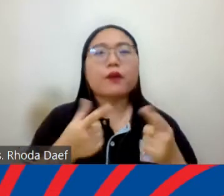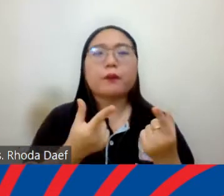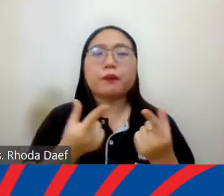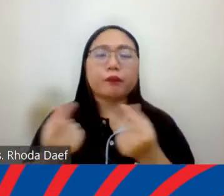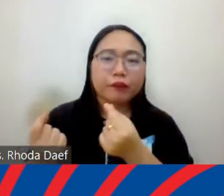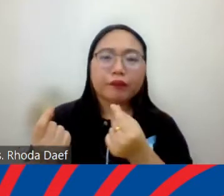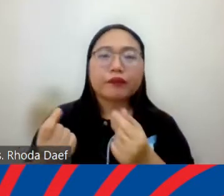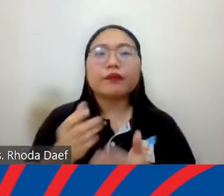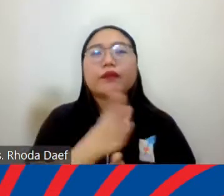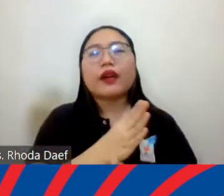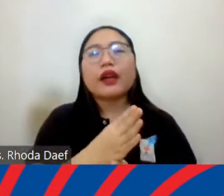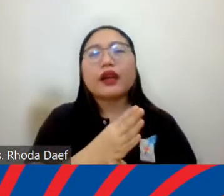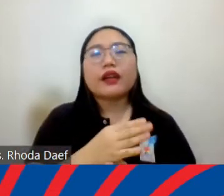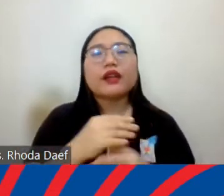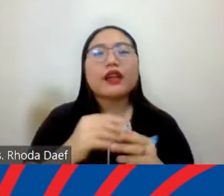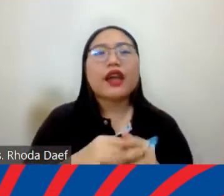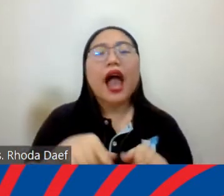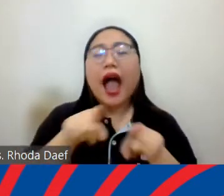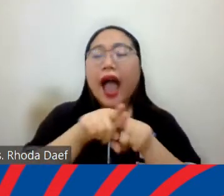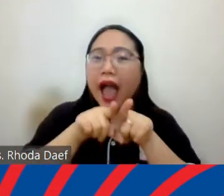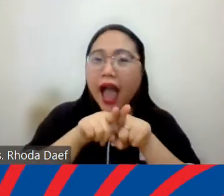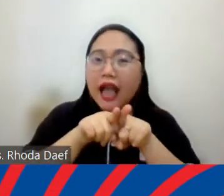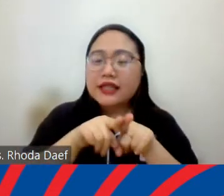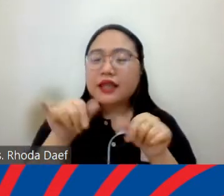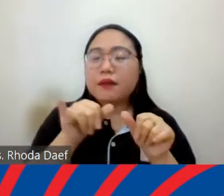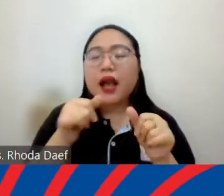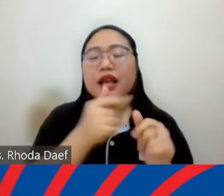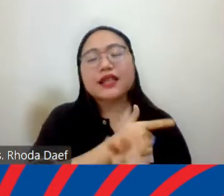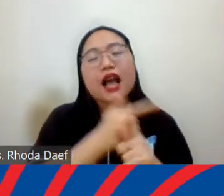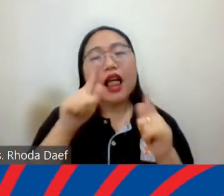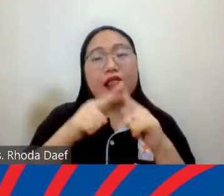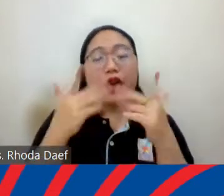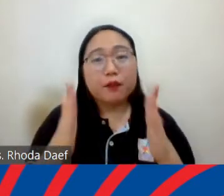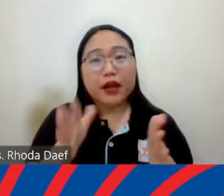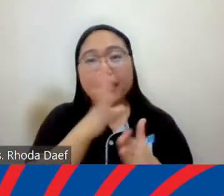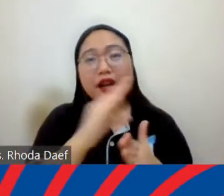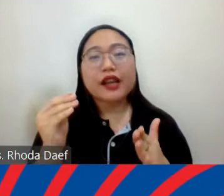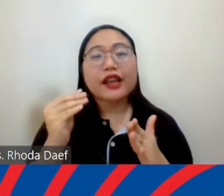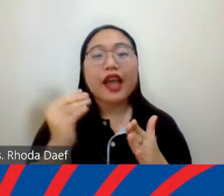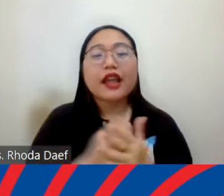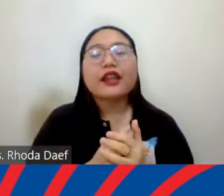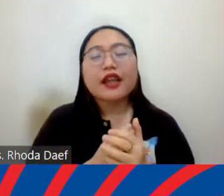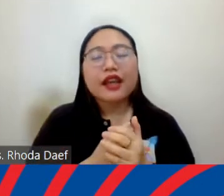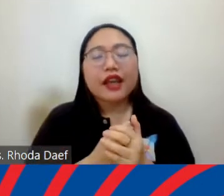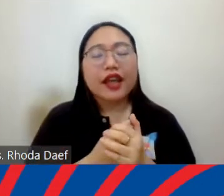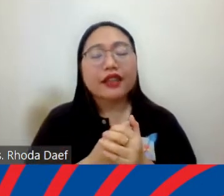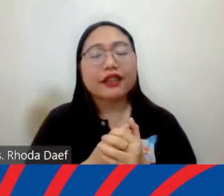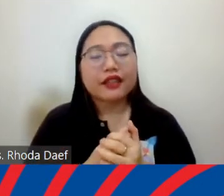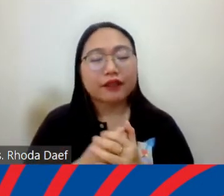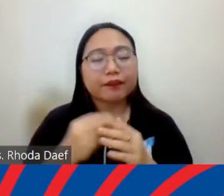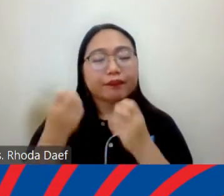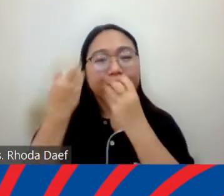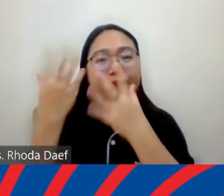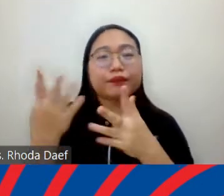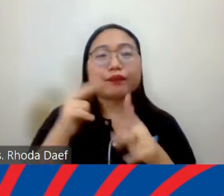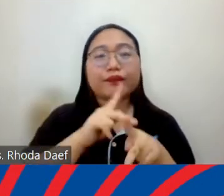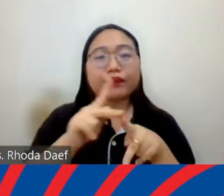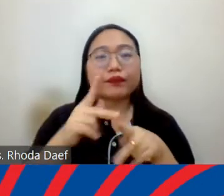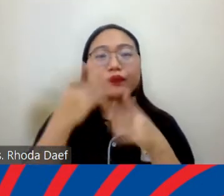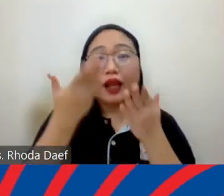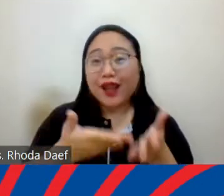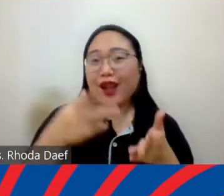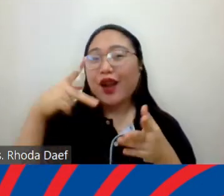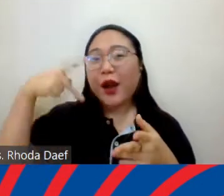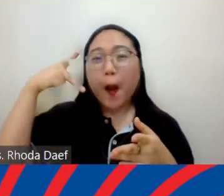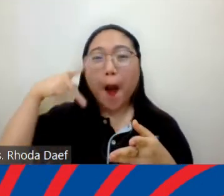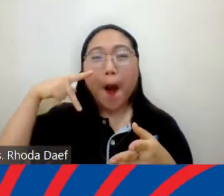and information professionals. And who am I? So as was introduced earlier, no, ako po si Paul Jason Perez. I'm